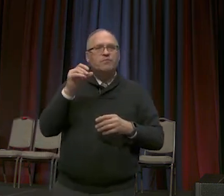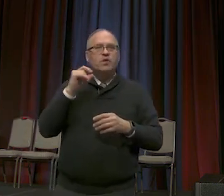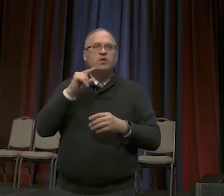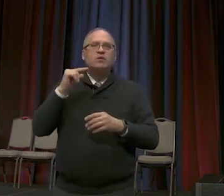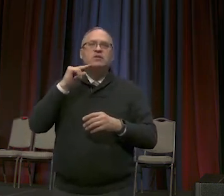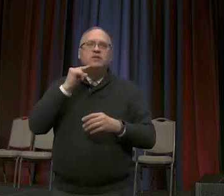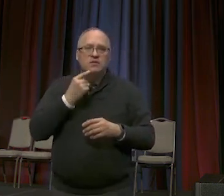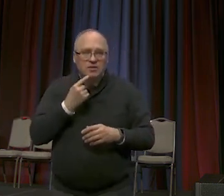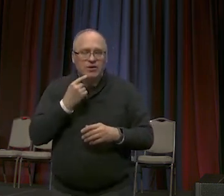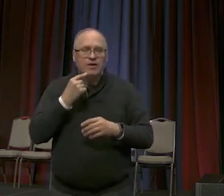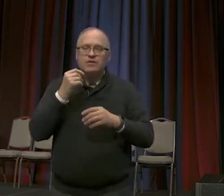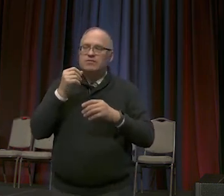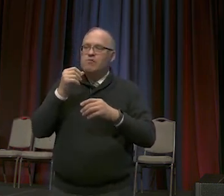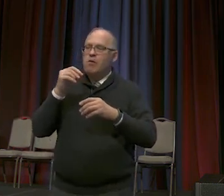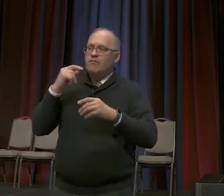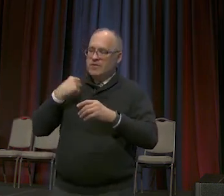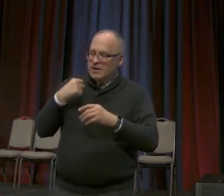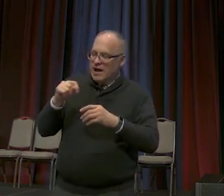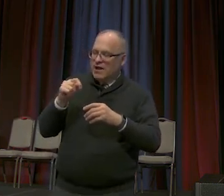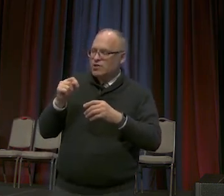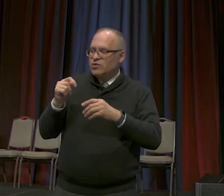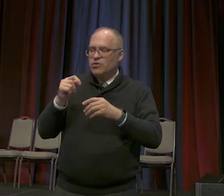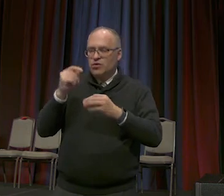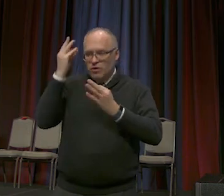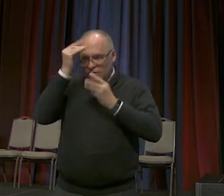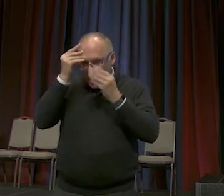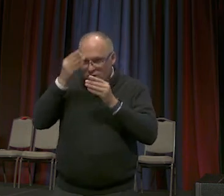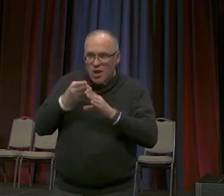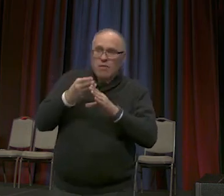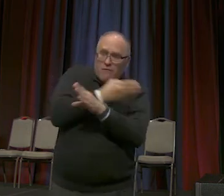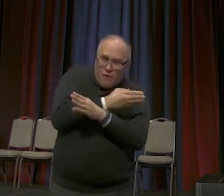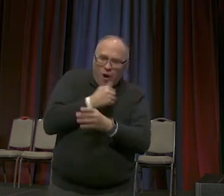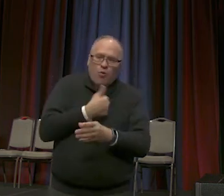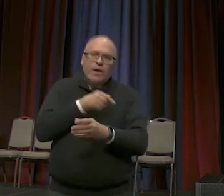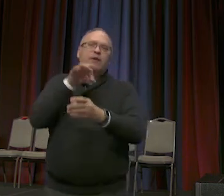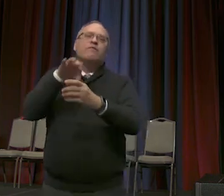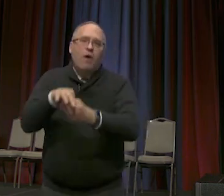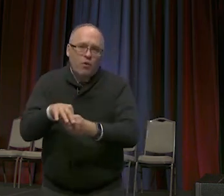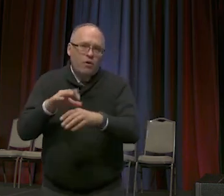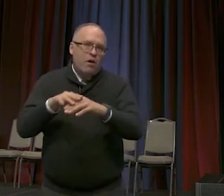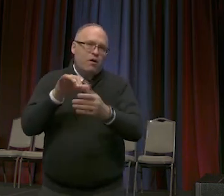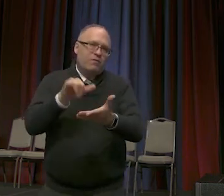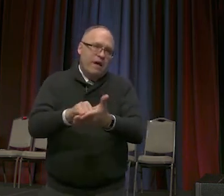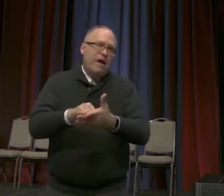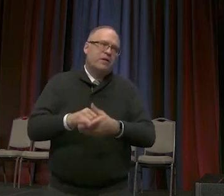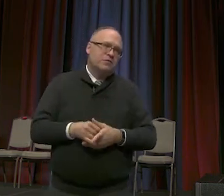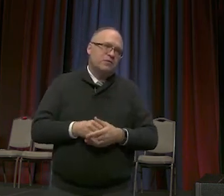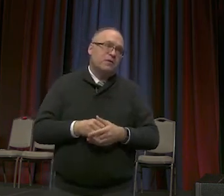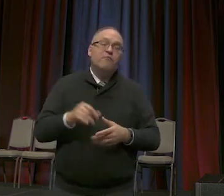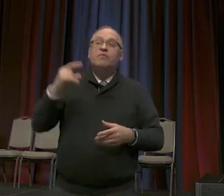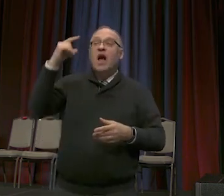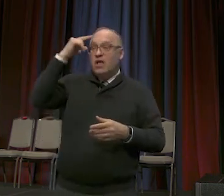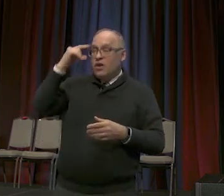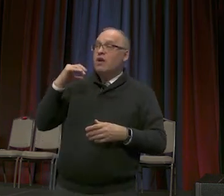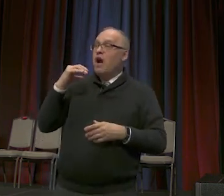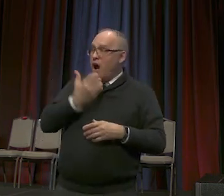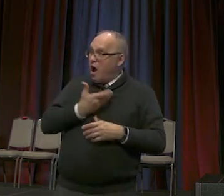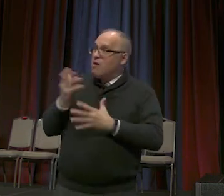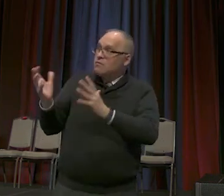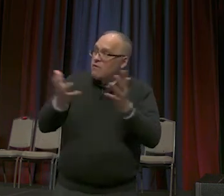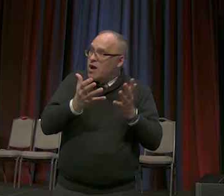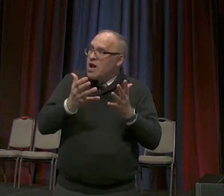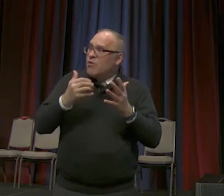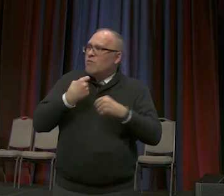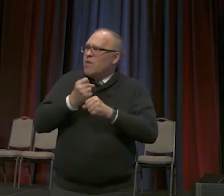serious theological reflection before we act. And I believe our theological conversation will generate excitement